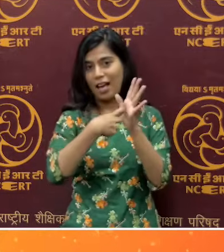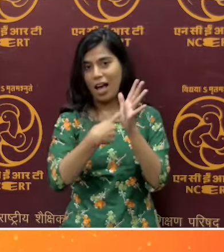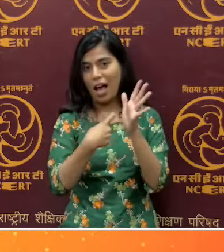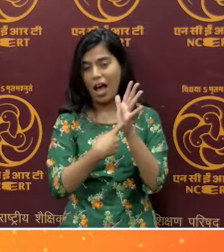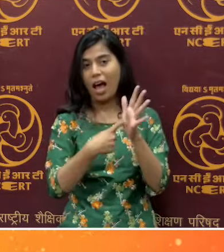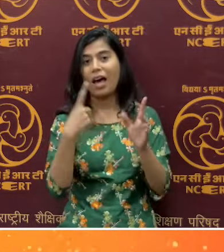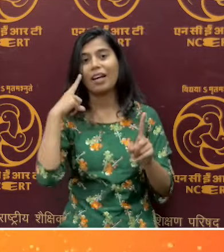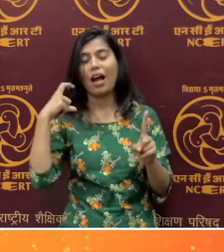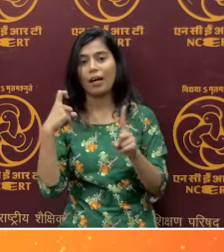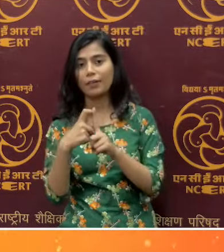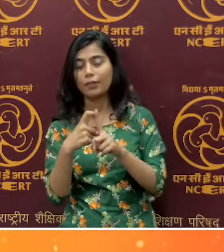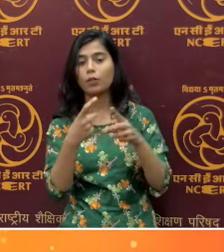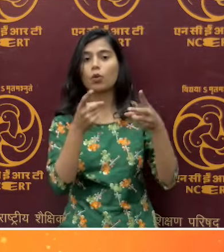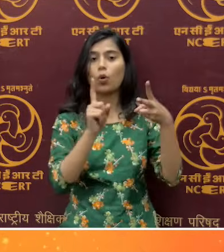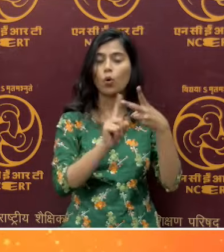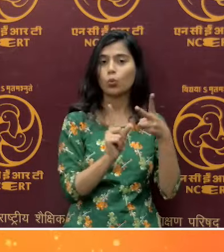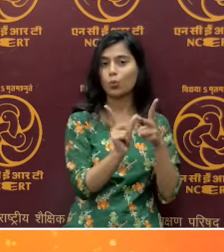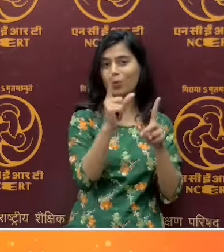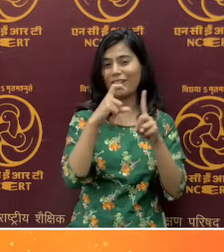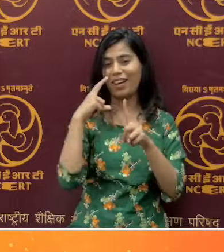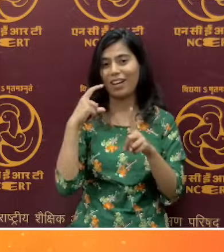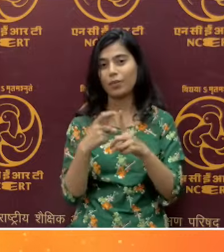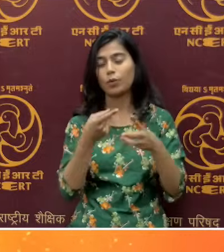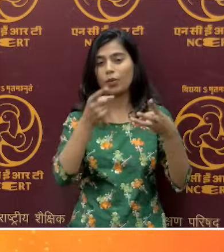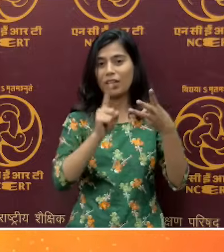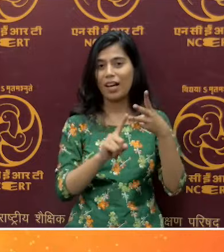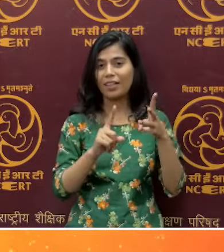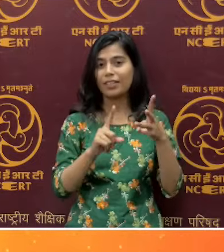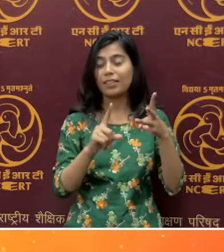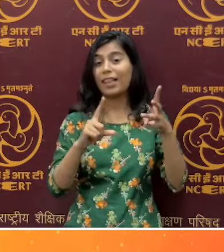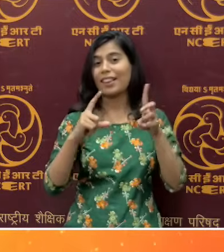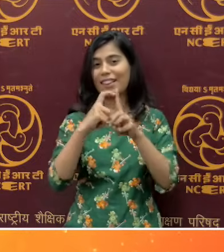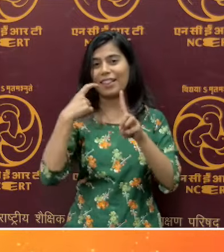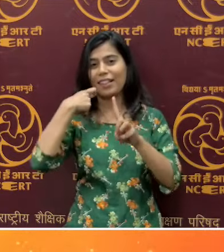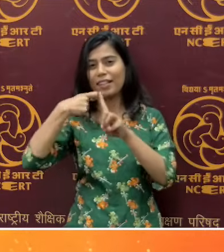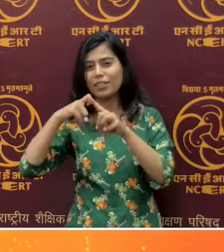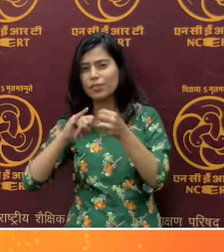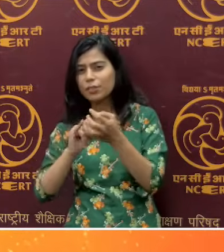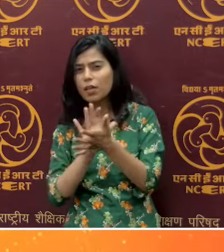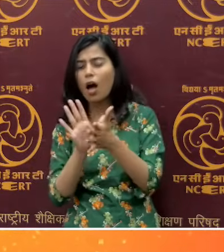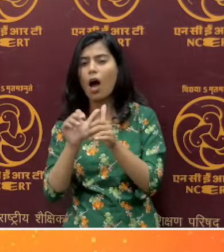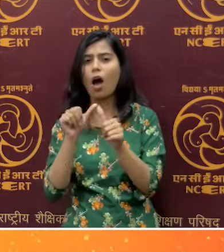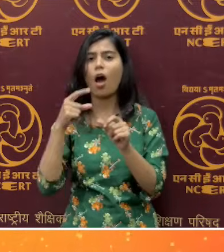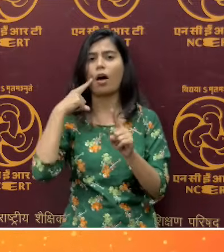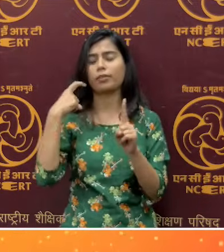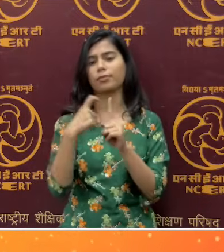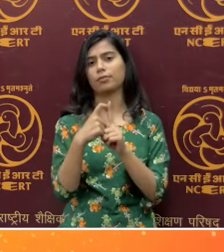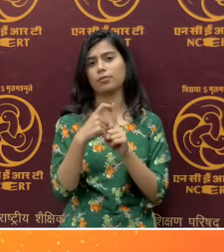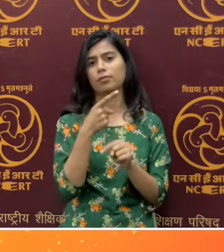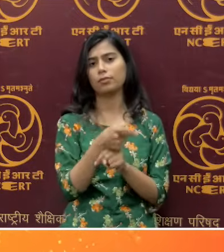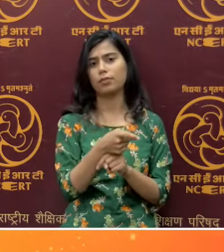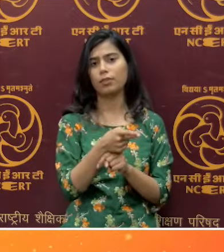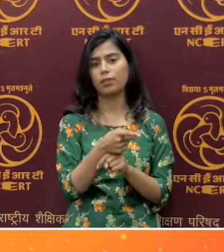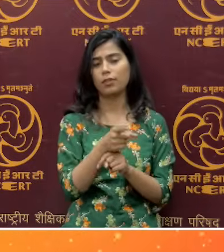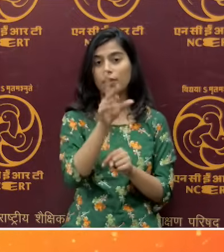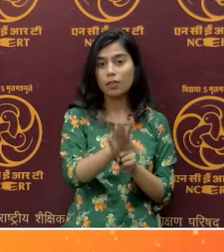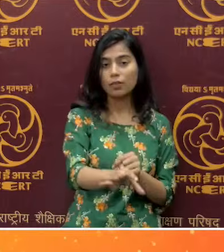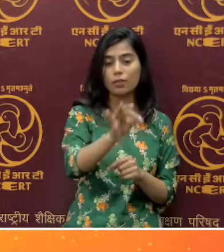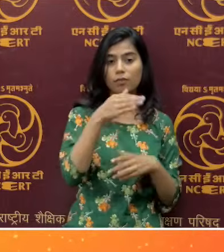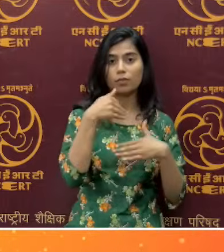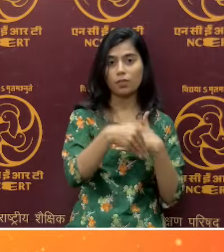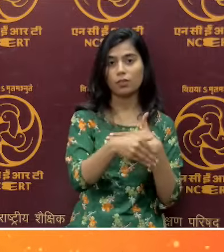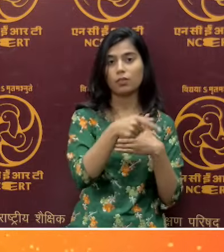UDI code or the Diksha ID. So currently I choose as a Diksha ID. You can add your Diksha ID anything. Then I will